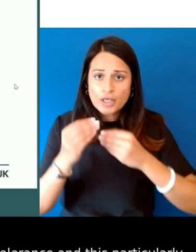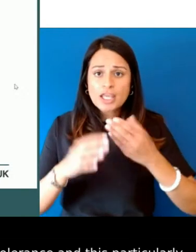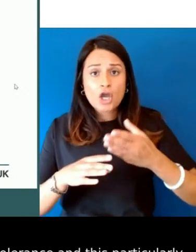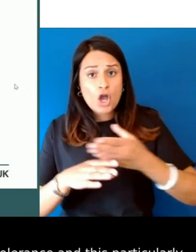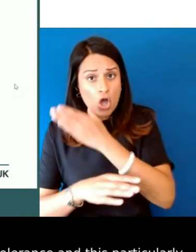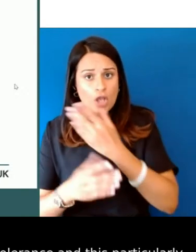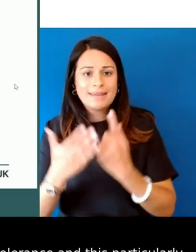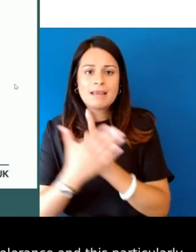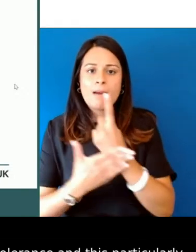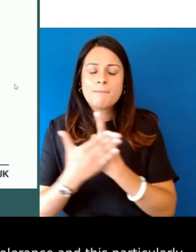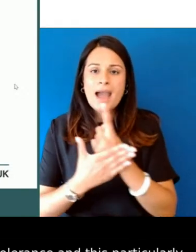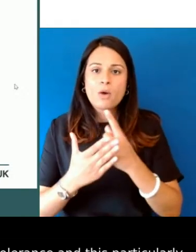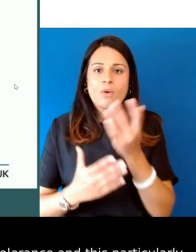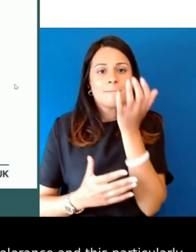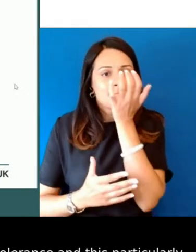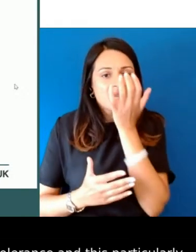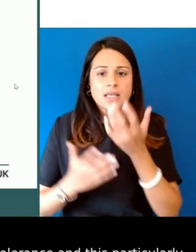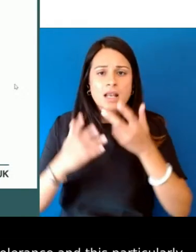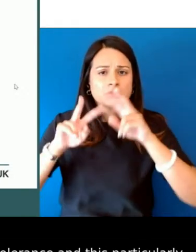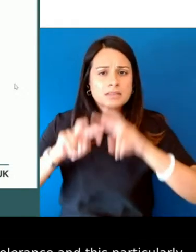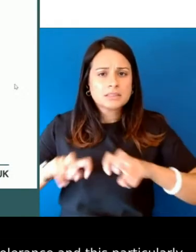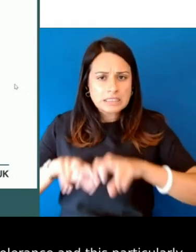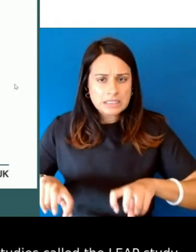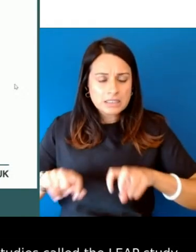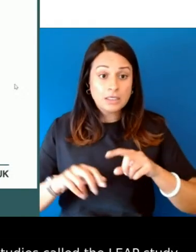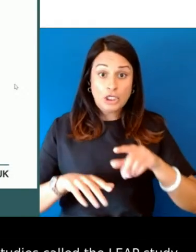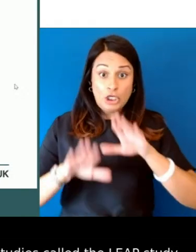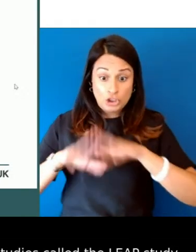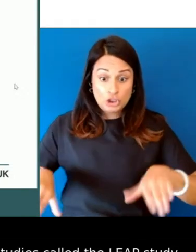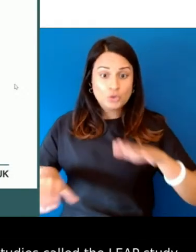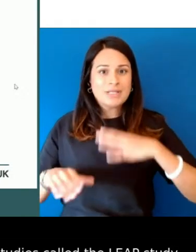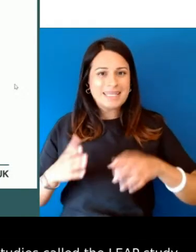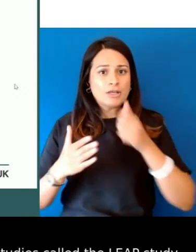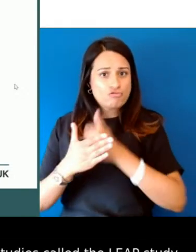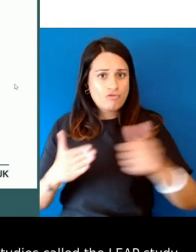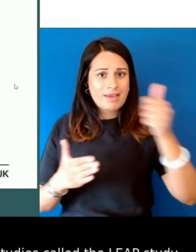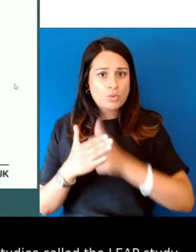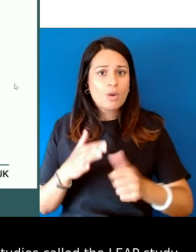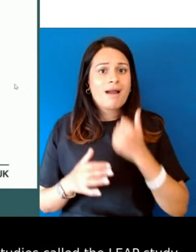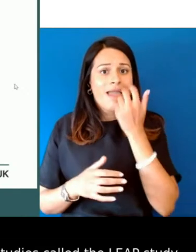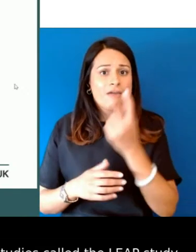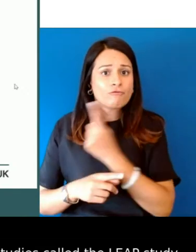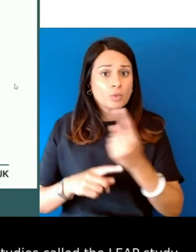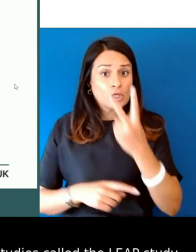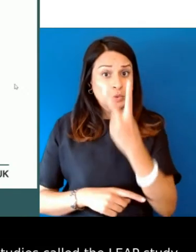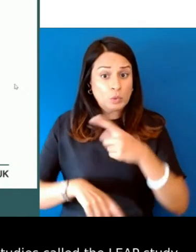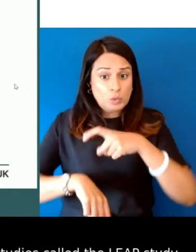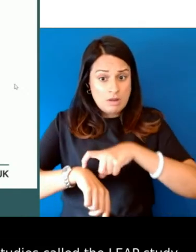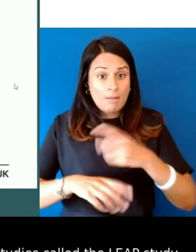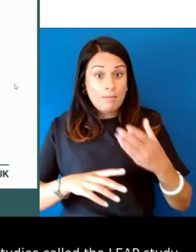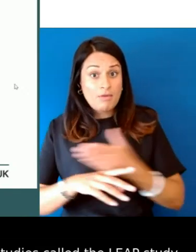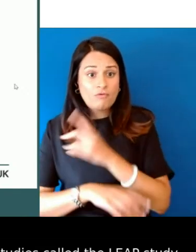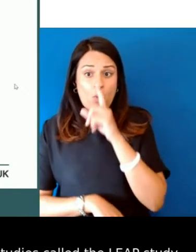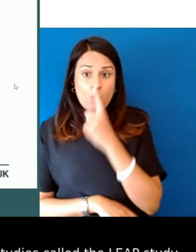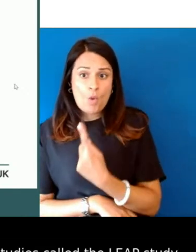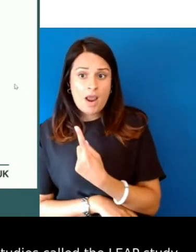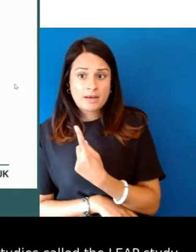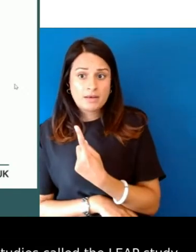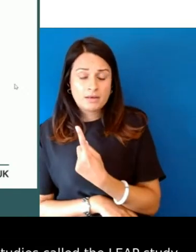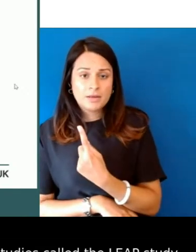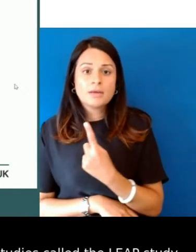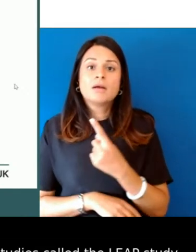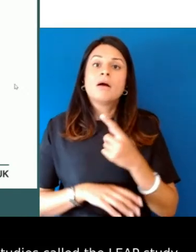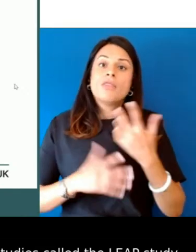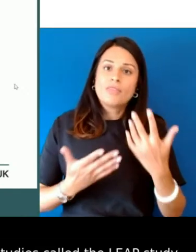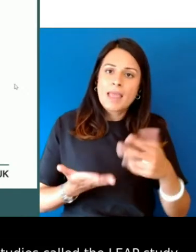we know is that in children with eczema they need to be eating it regularly twice a week before the age of one in the form of a paste or a butter so they